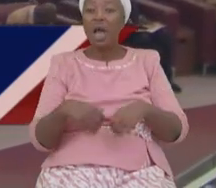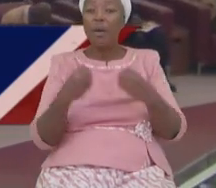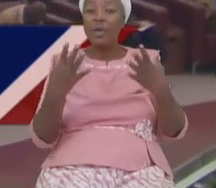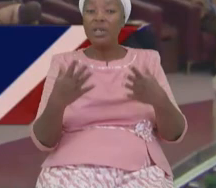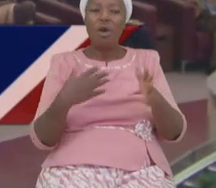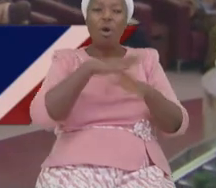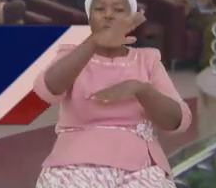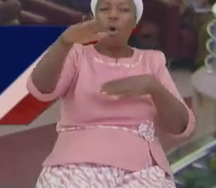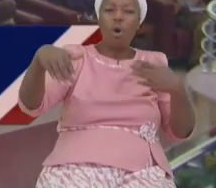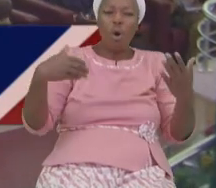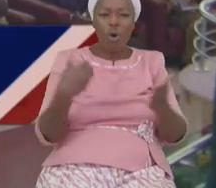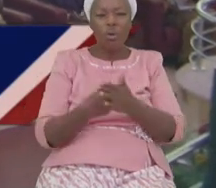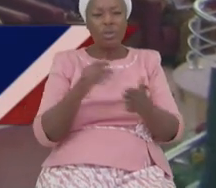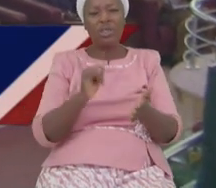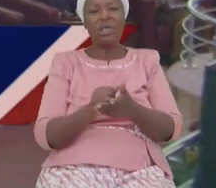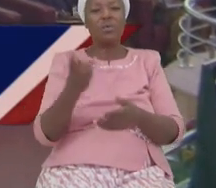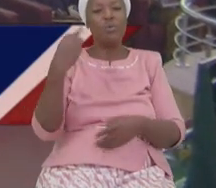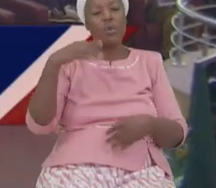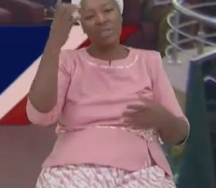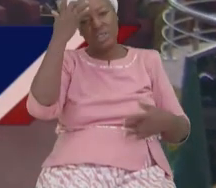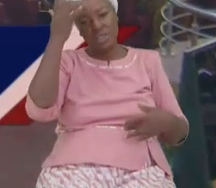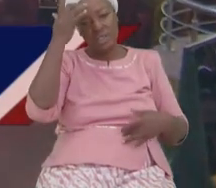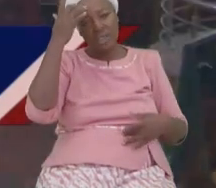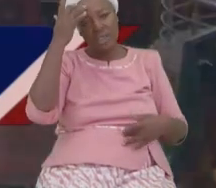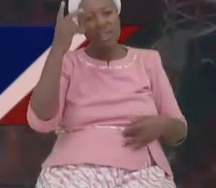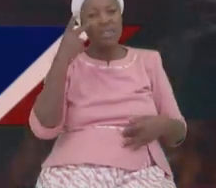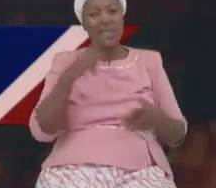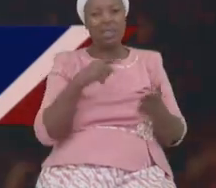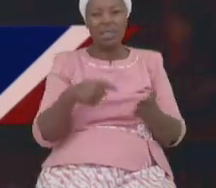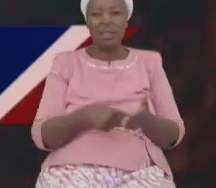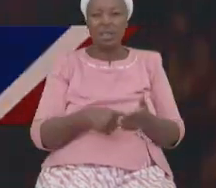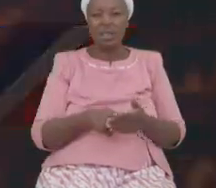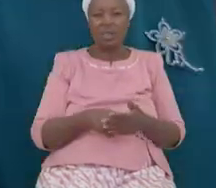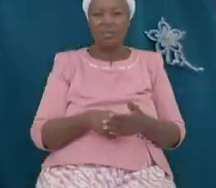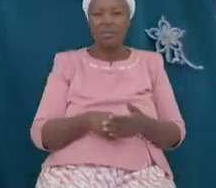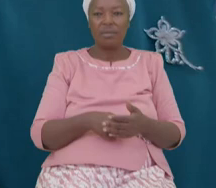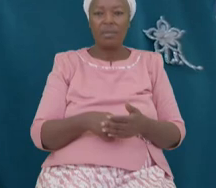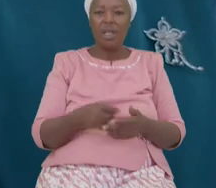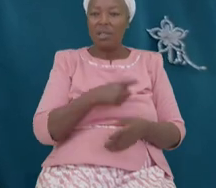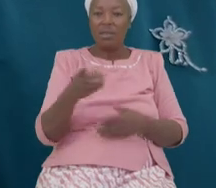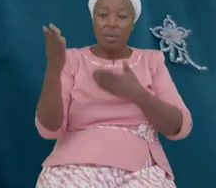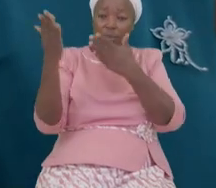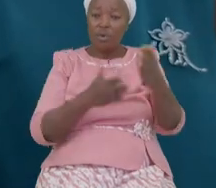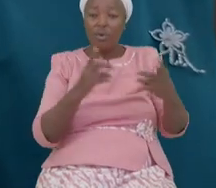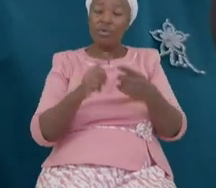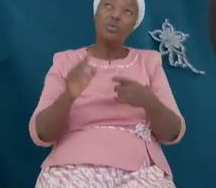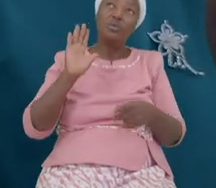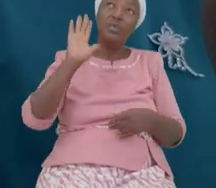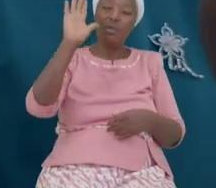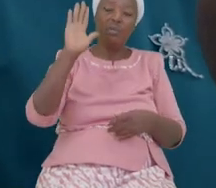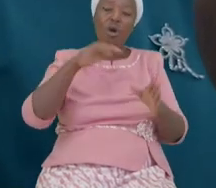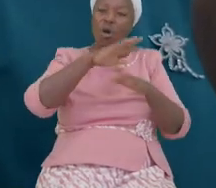All that were sick. Look at this. They brought unto him